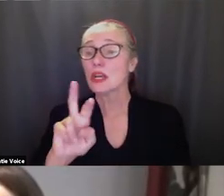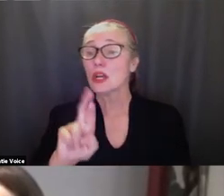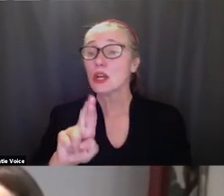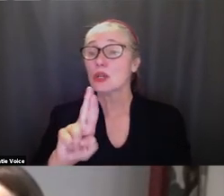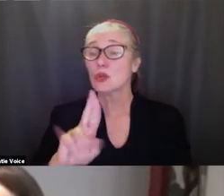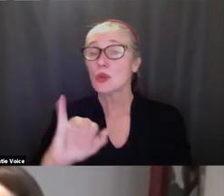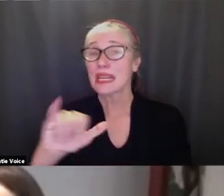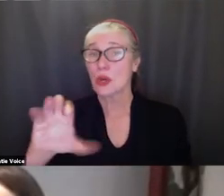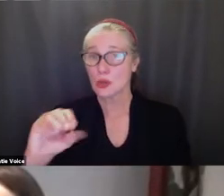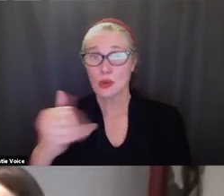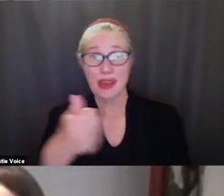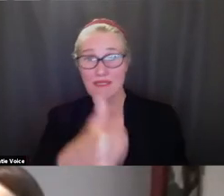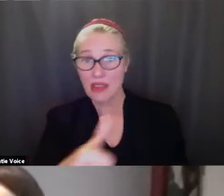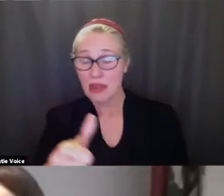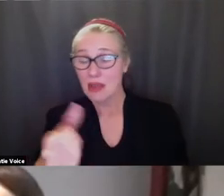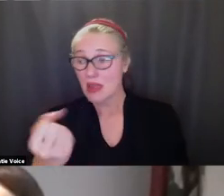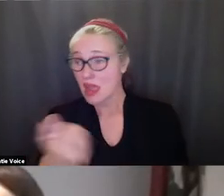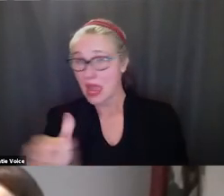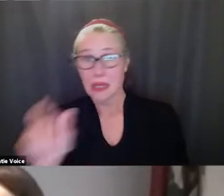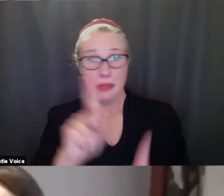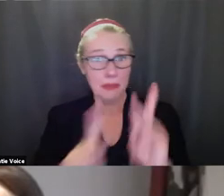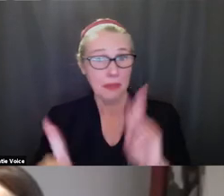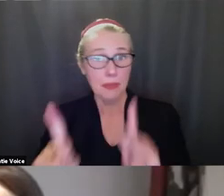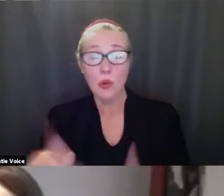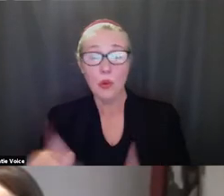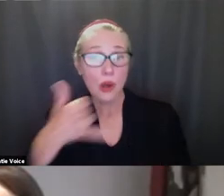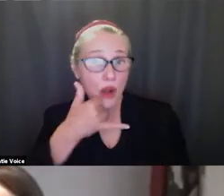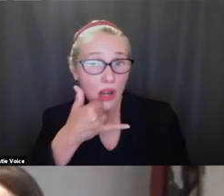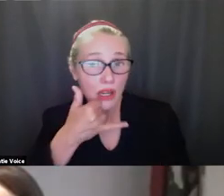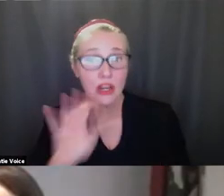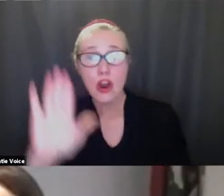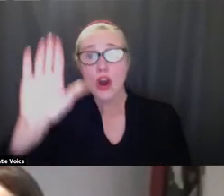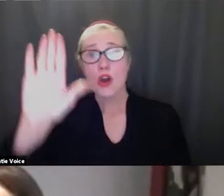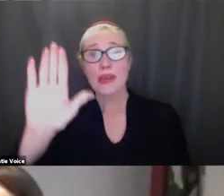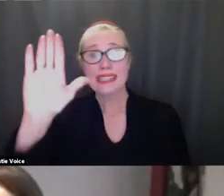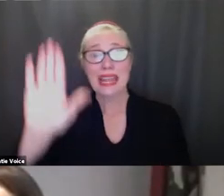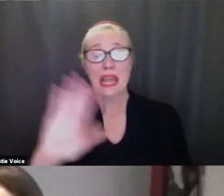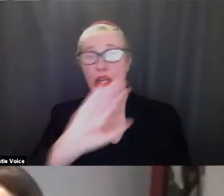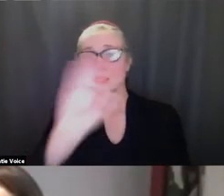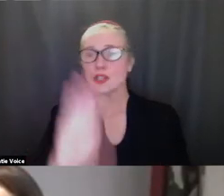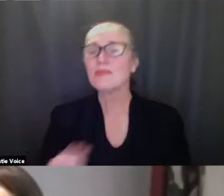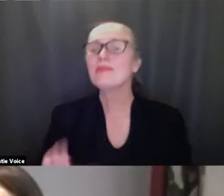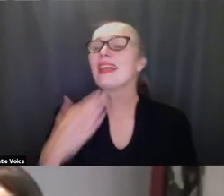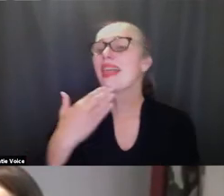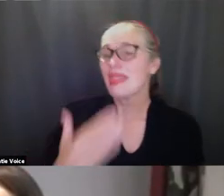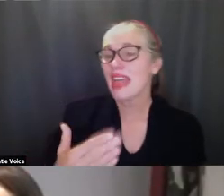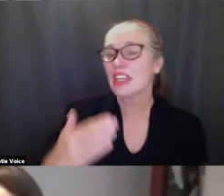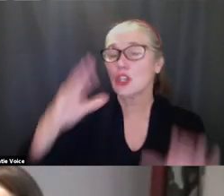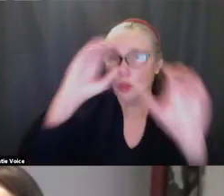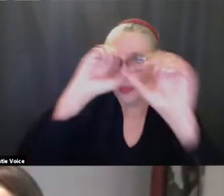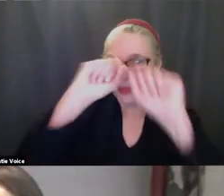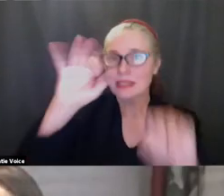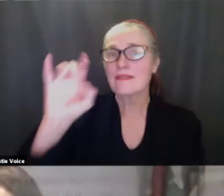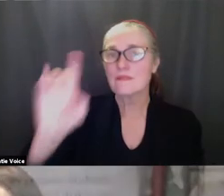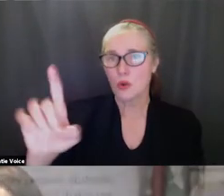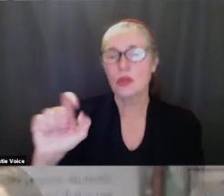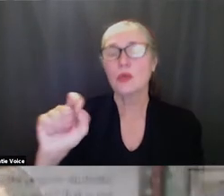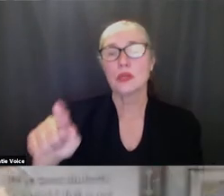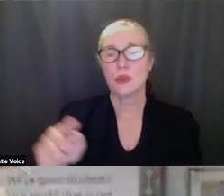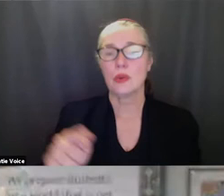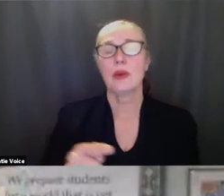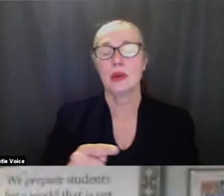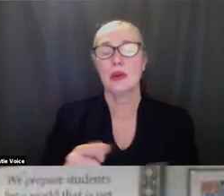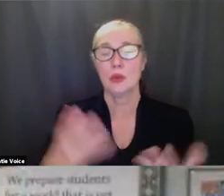or raising their hands on zoom thank you president for we do have um speakers on this item